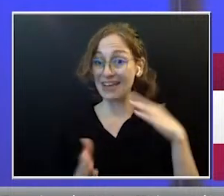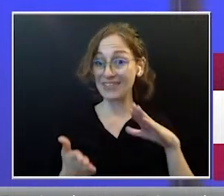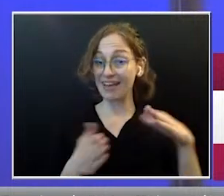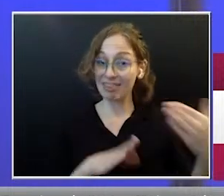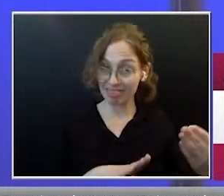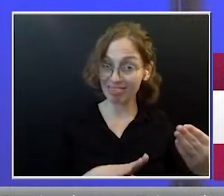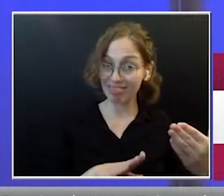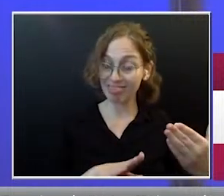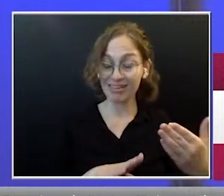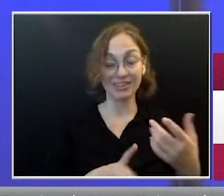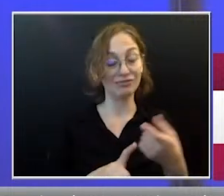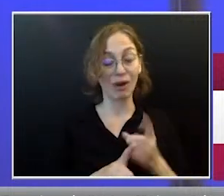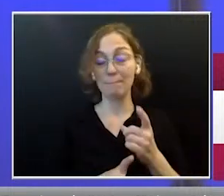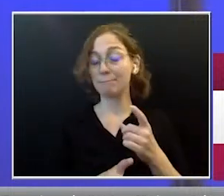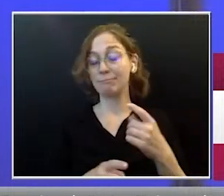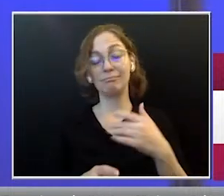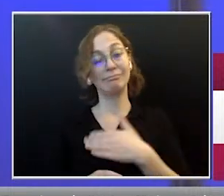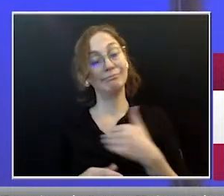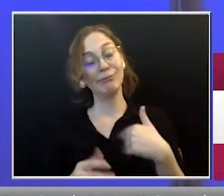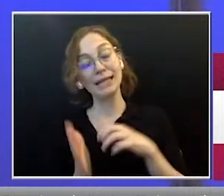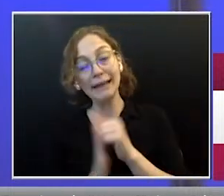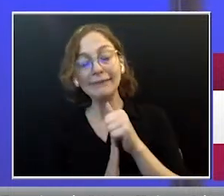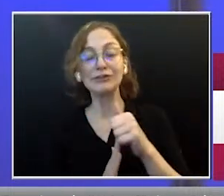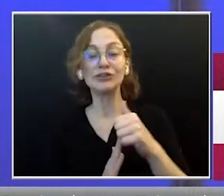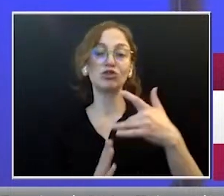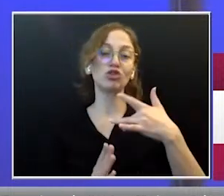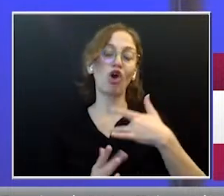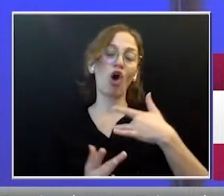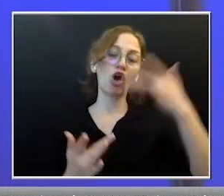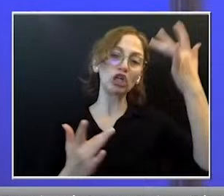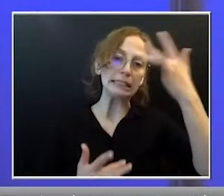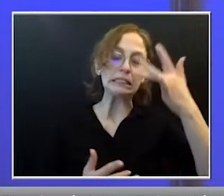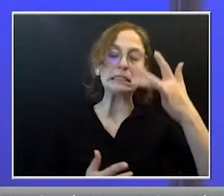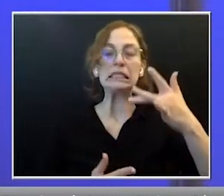heart disease, diabetes, all kinds of things.